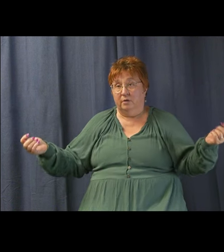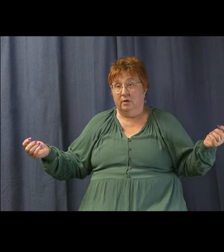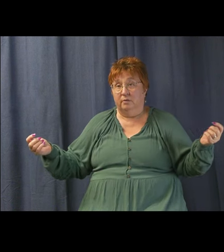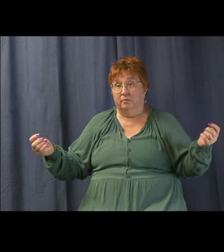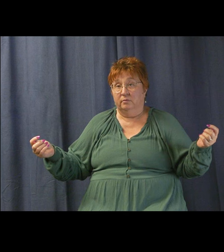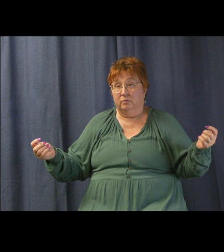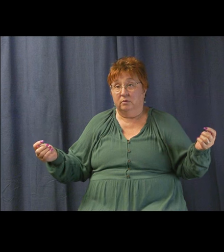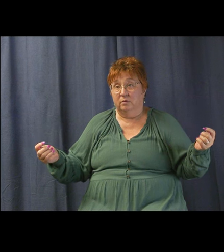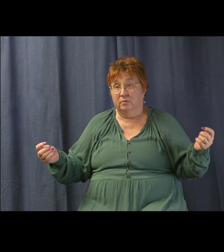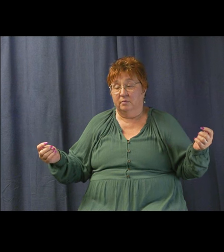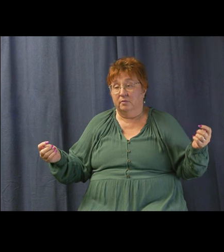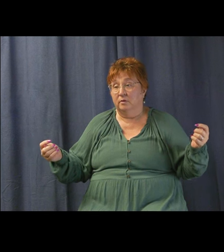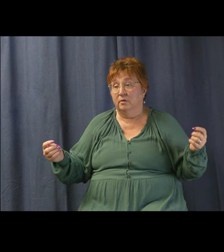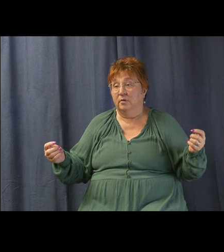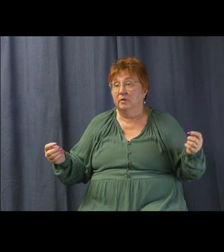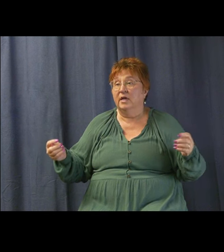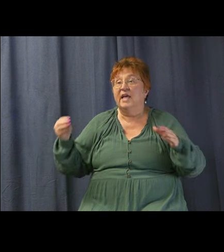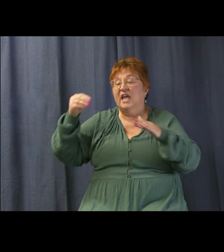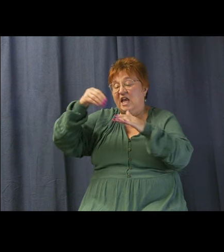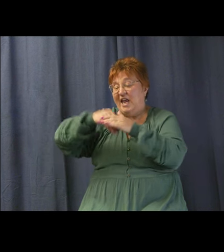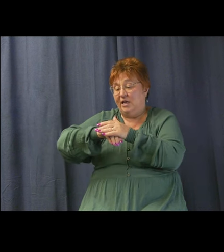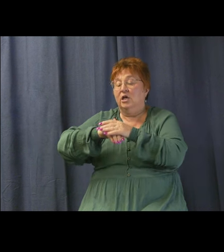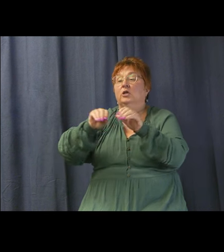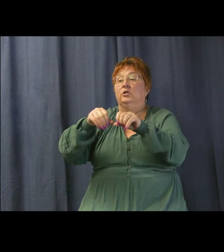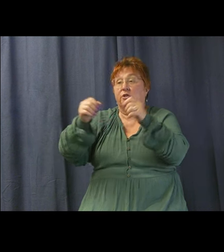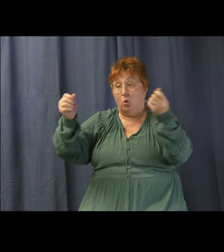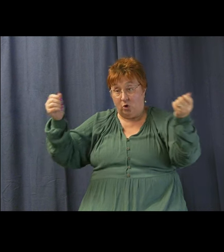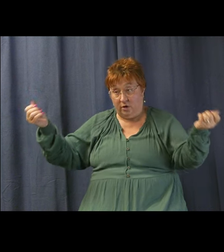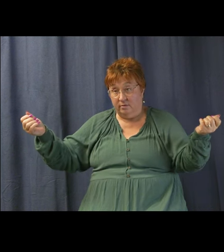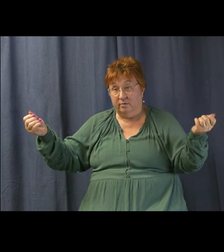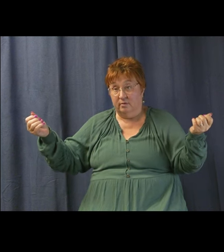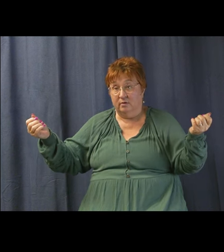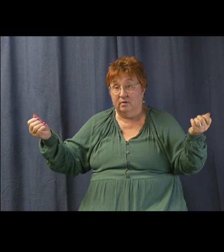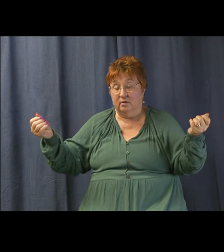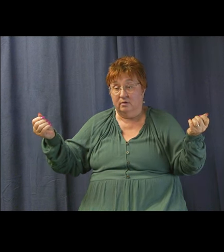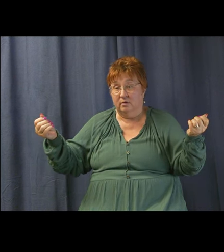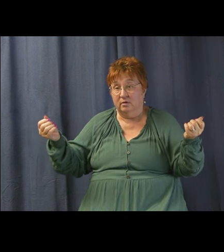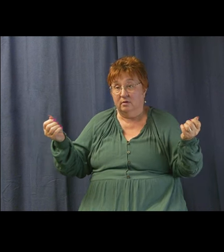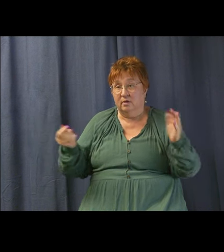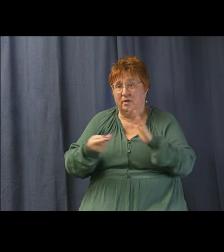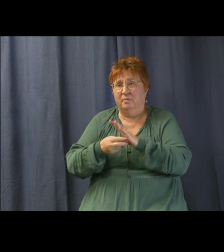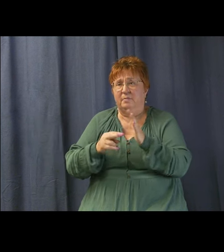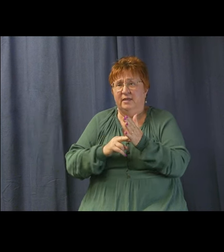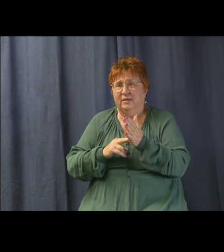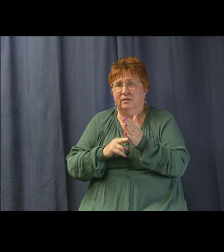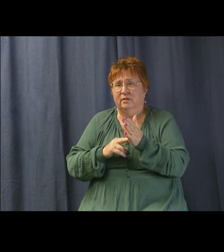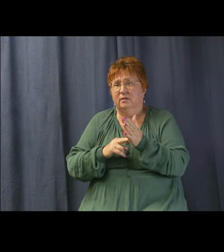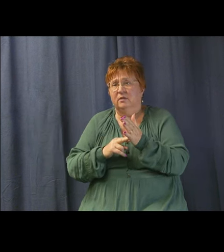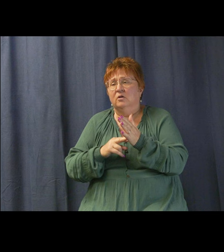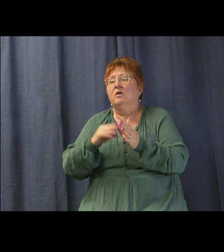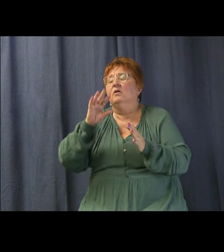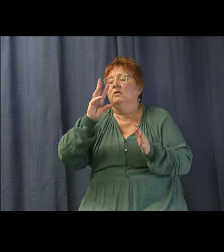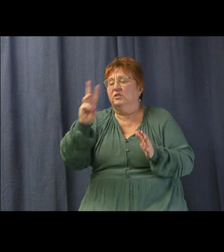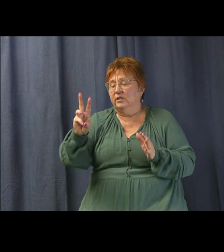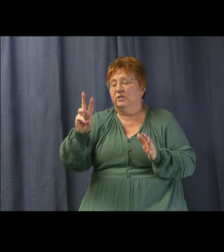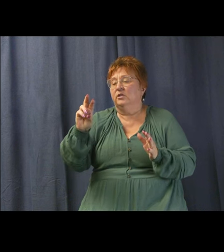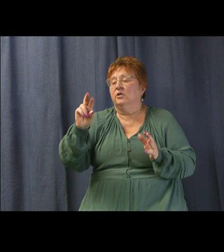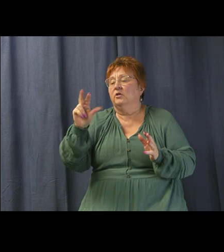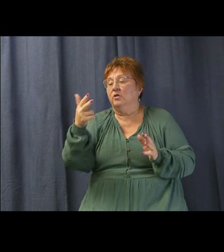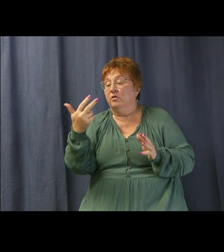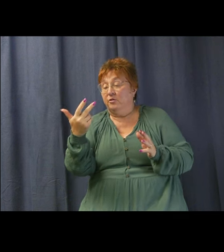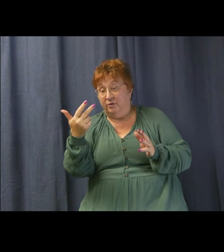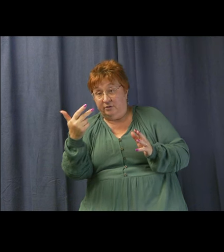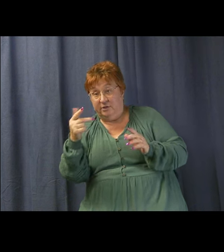Having the bait in front of it means in Torah. And if you add that up, it's also